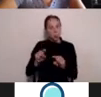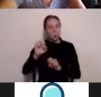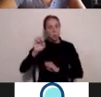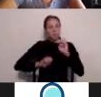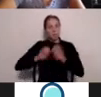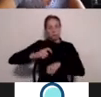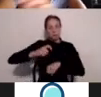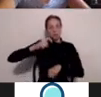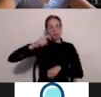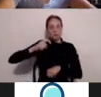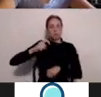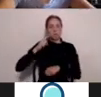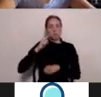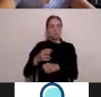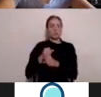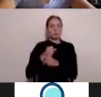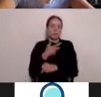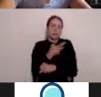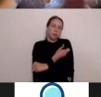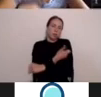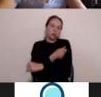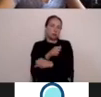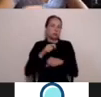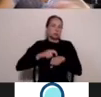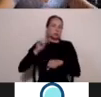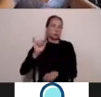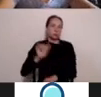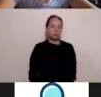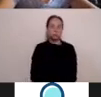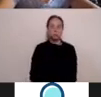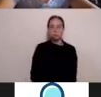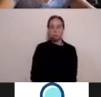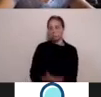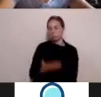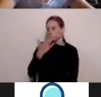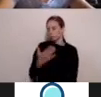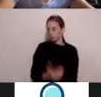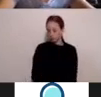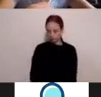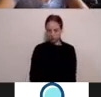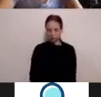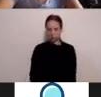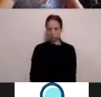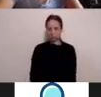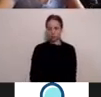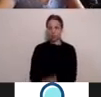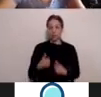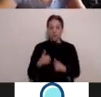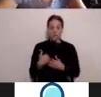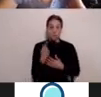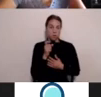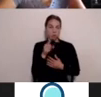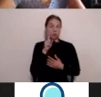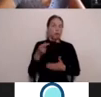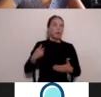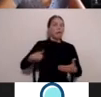time and receive immunizations on time. Thank you. Okay, so I have one question for us as a group